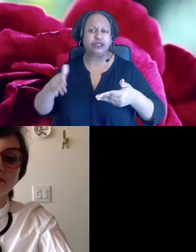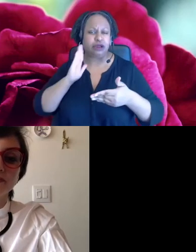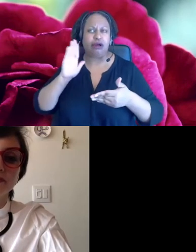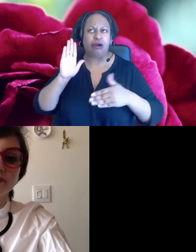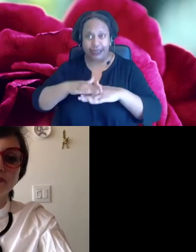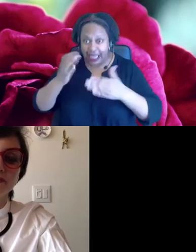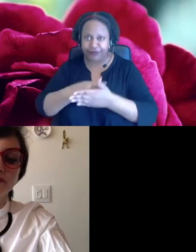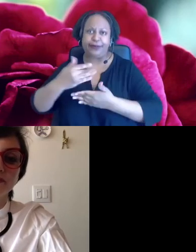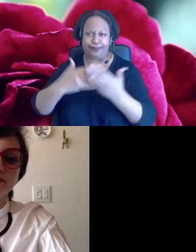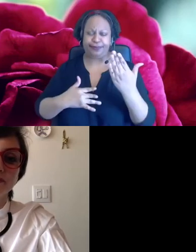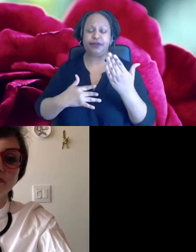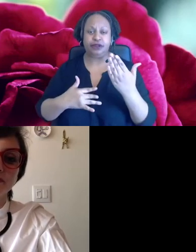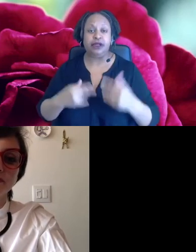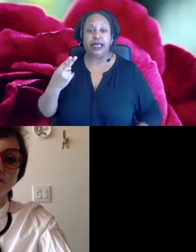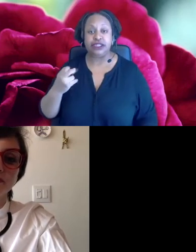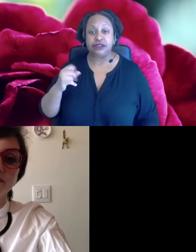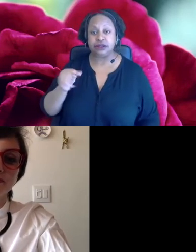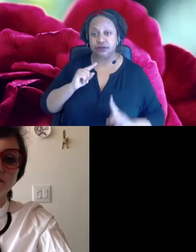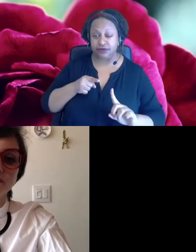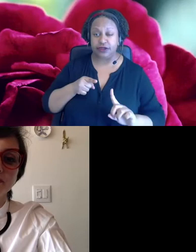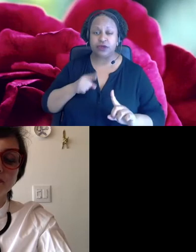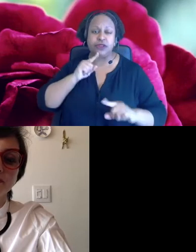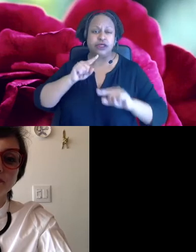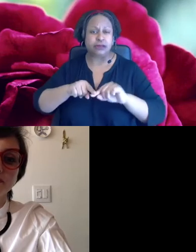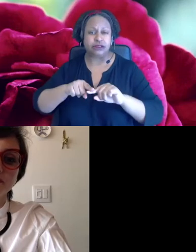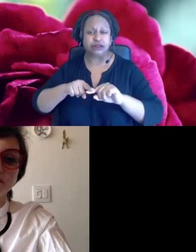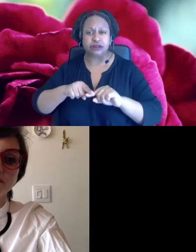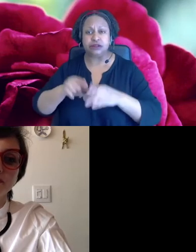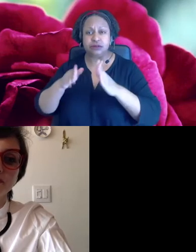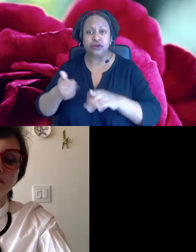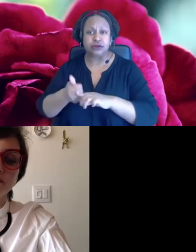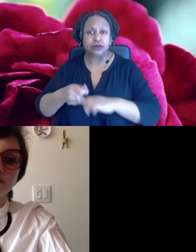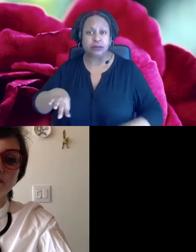all depends if the taxpayer is